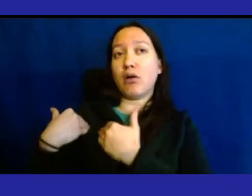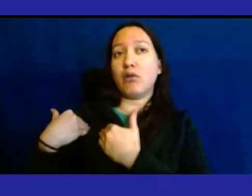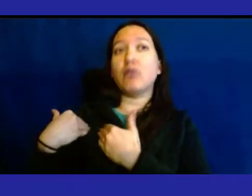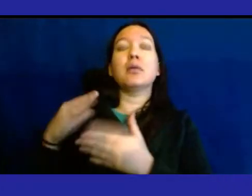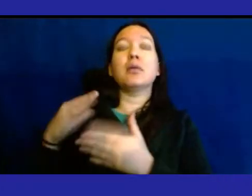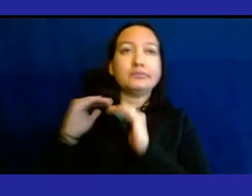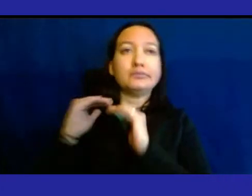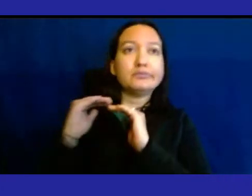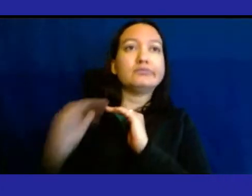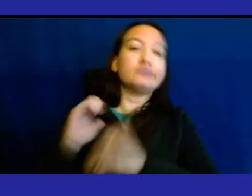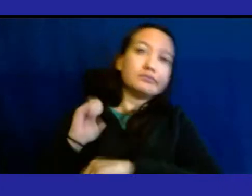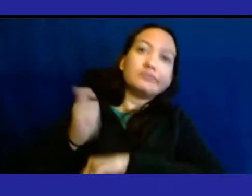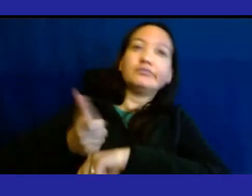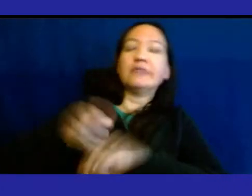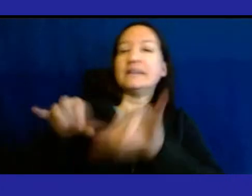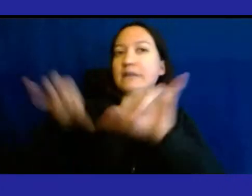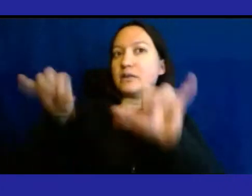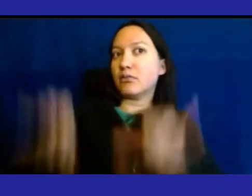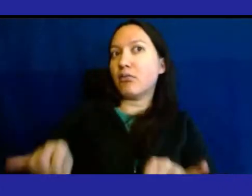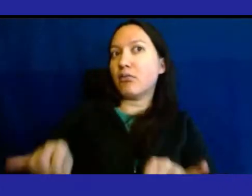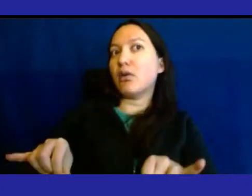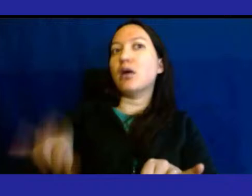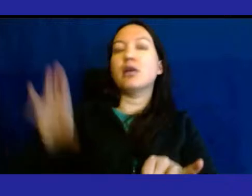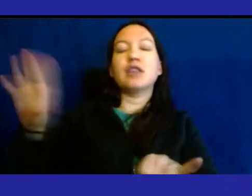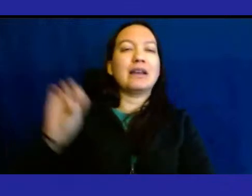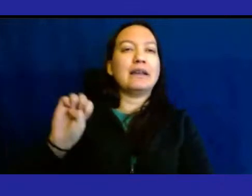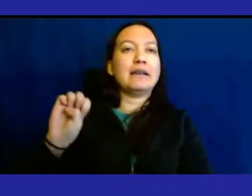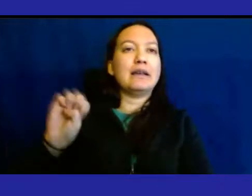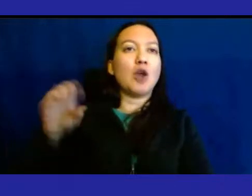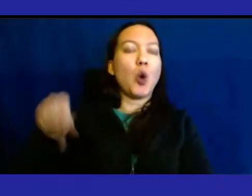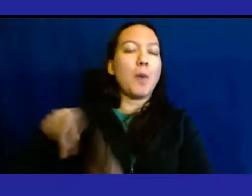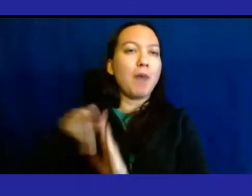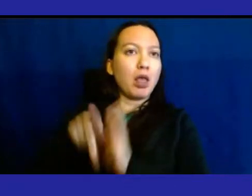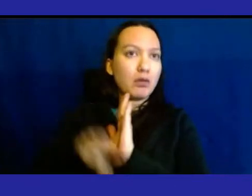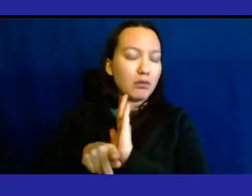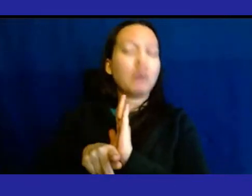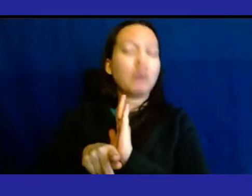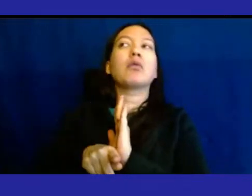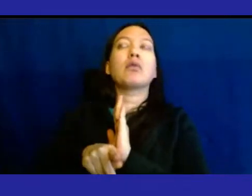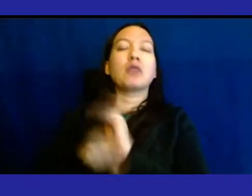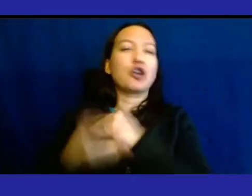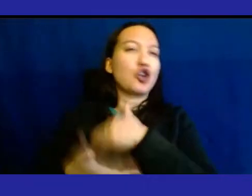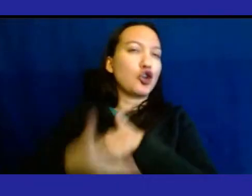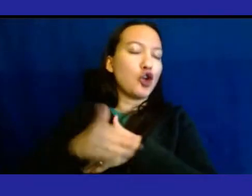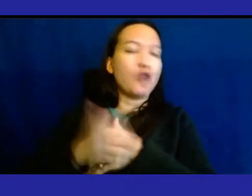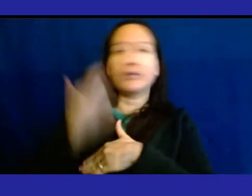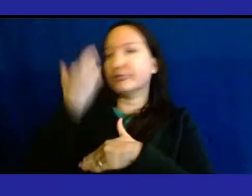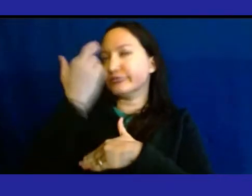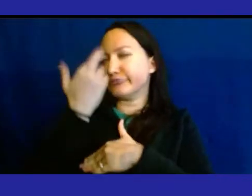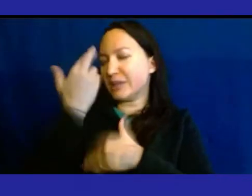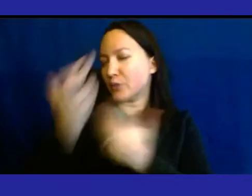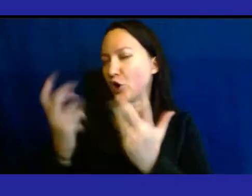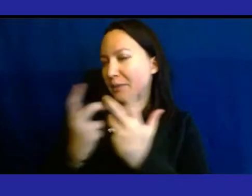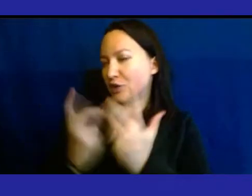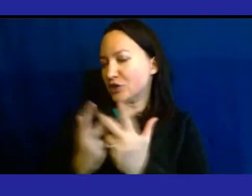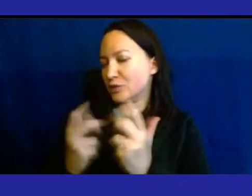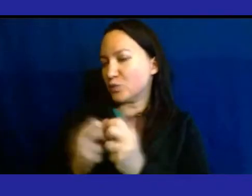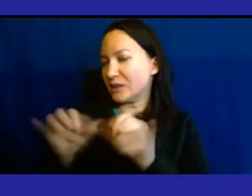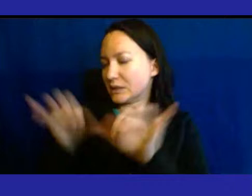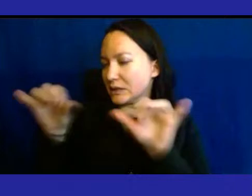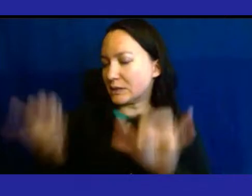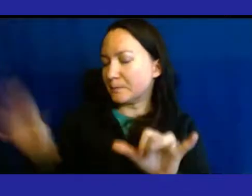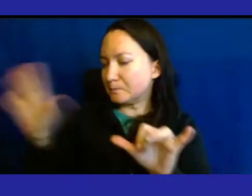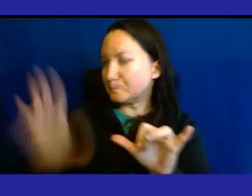maintaining and implementing the system's EEO policy, which does cover reasonable accommodations for the system and